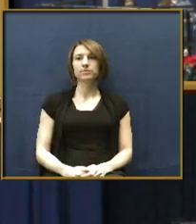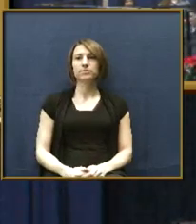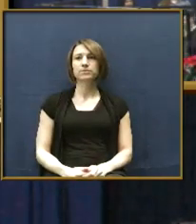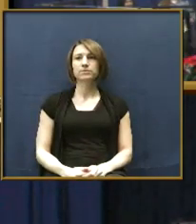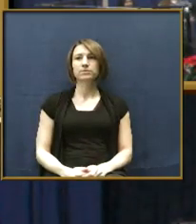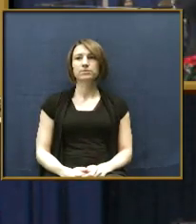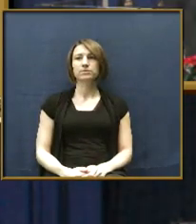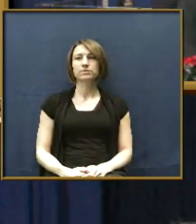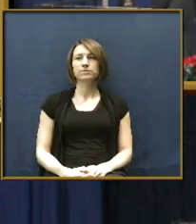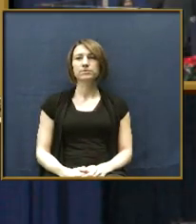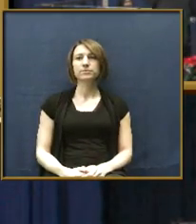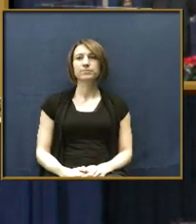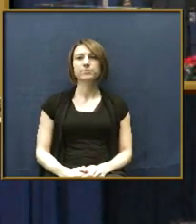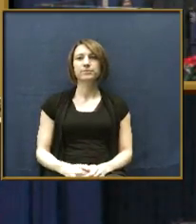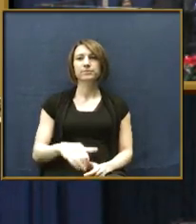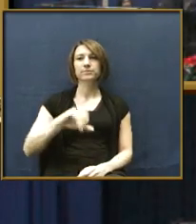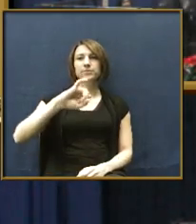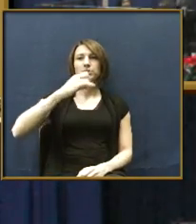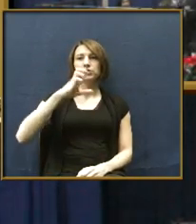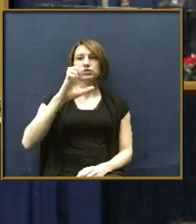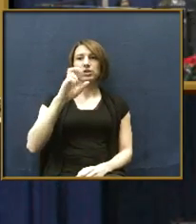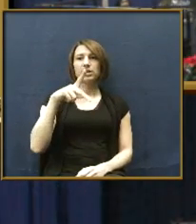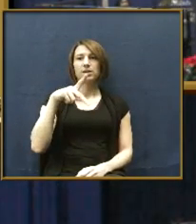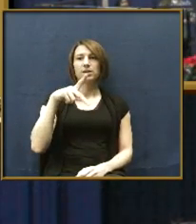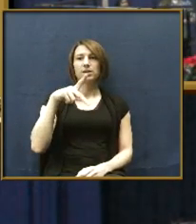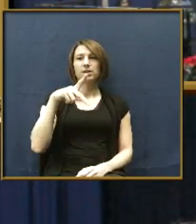Jacqueline Shea Yandell.